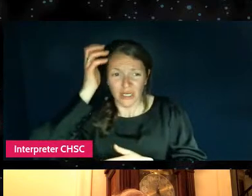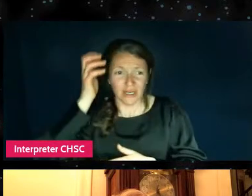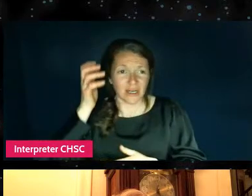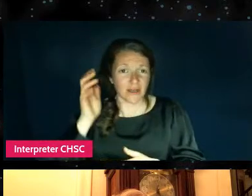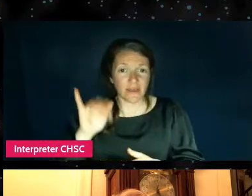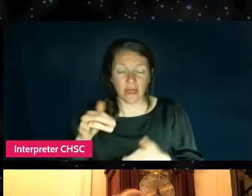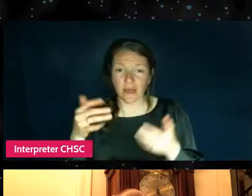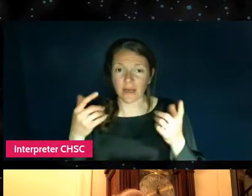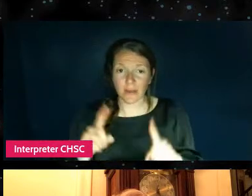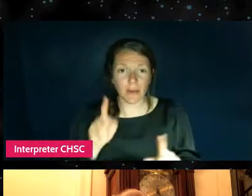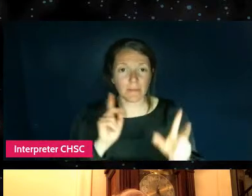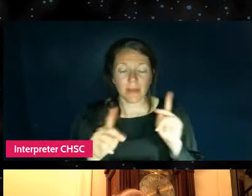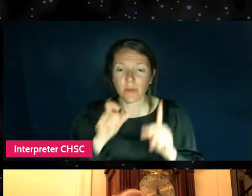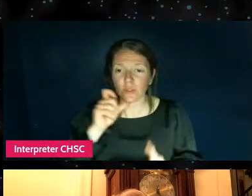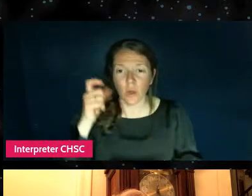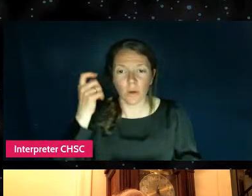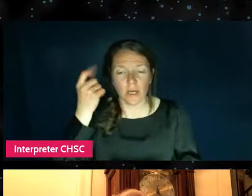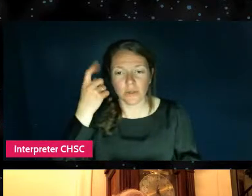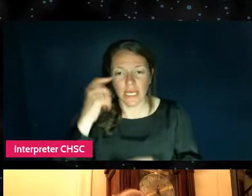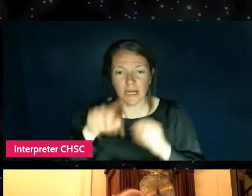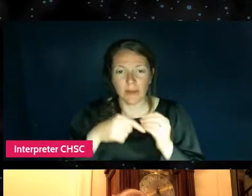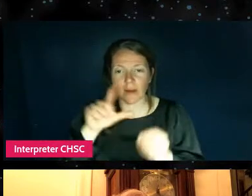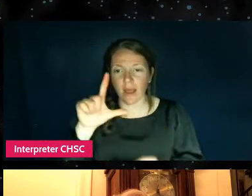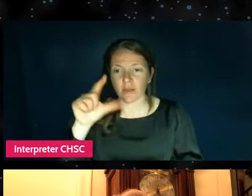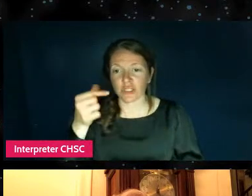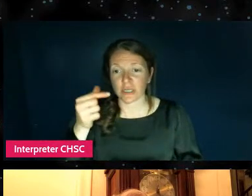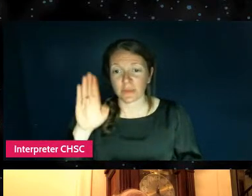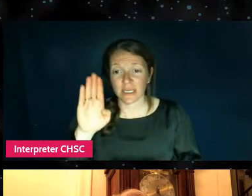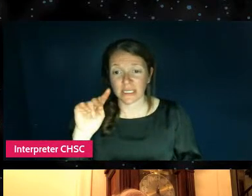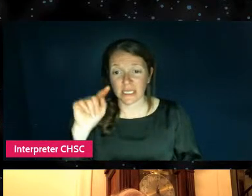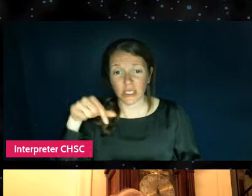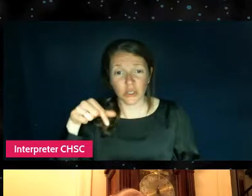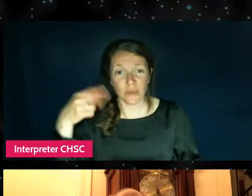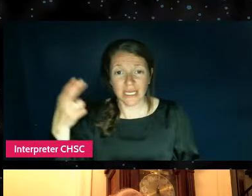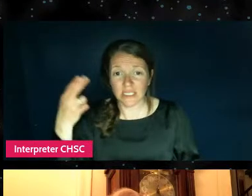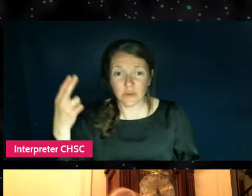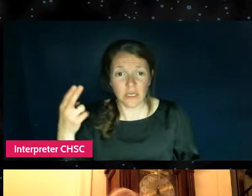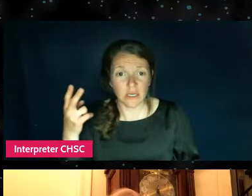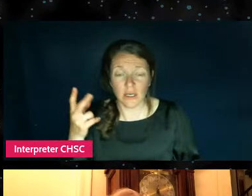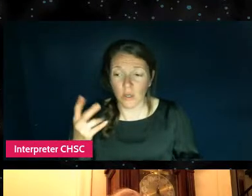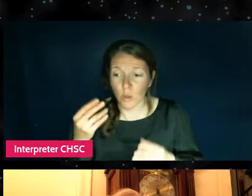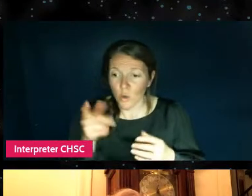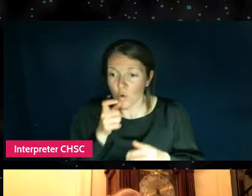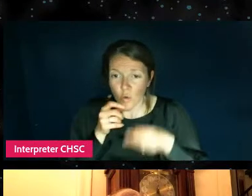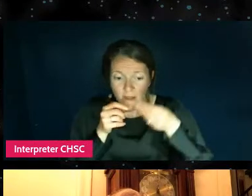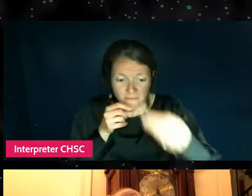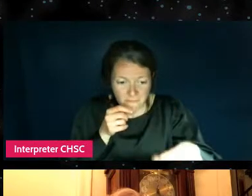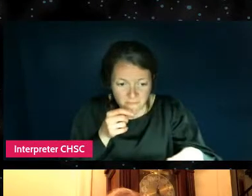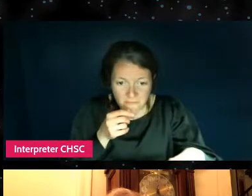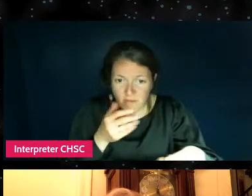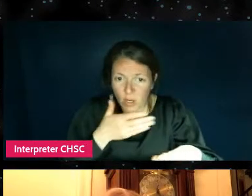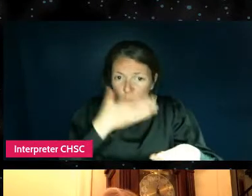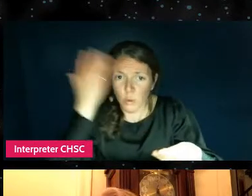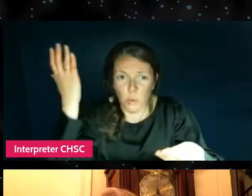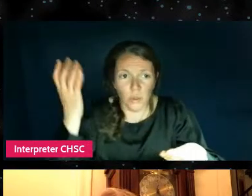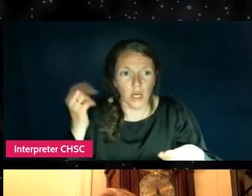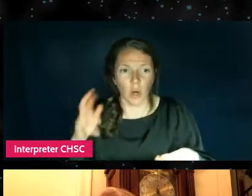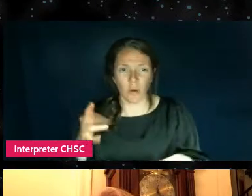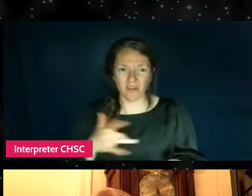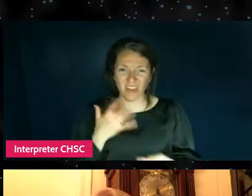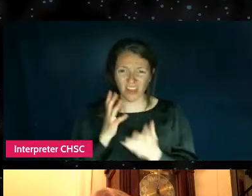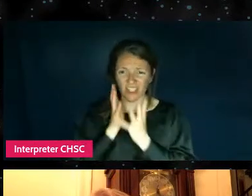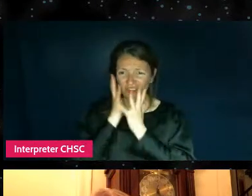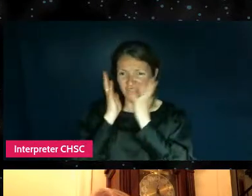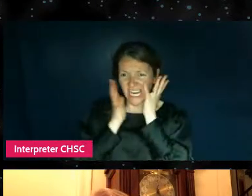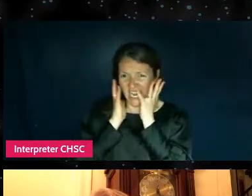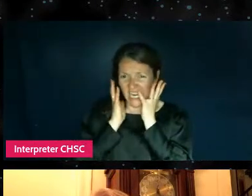biggest thing people don't realize about LGBTQ history is just so many things just, there's nobody to pass it on to, or there's shame about passing it on.